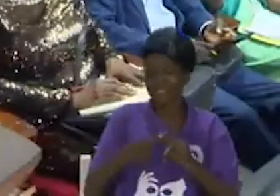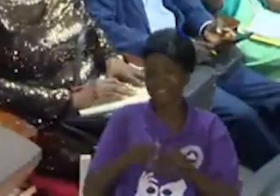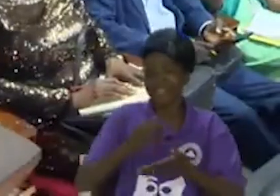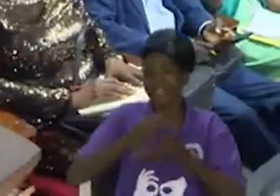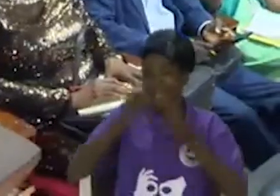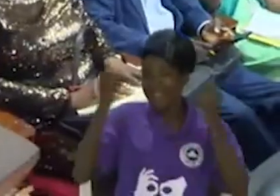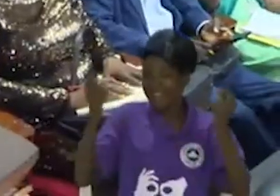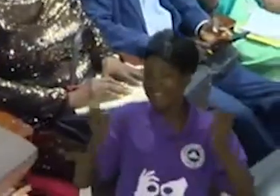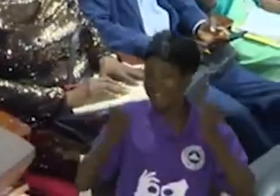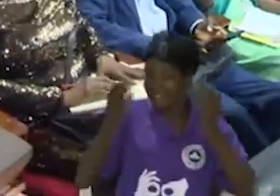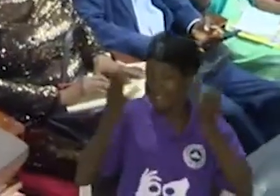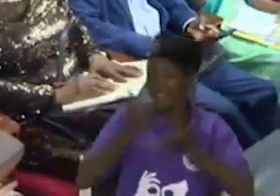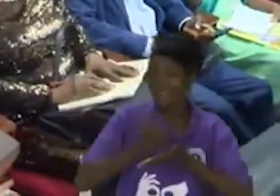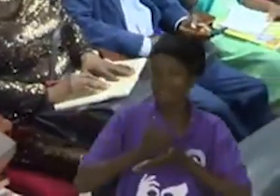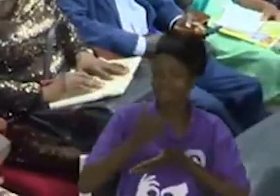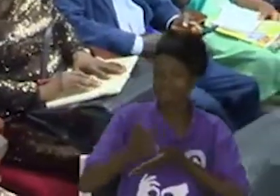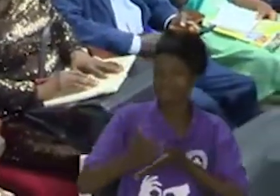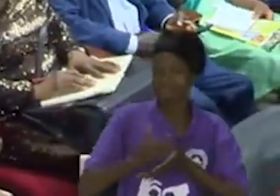Hallelujah.